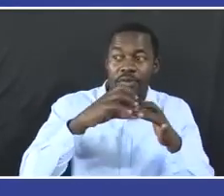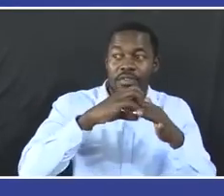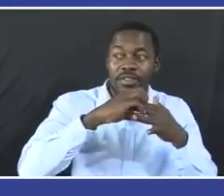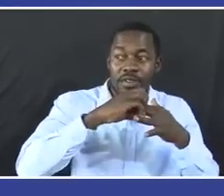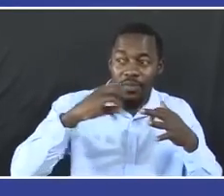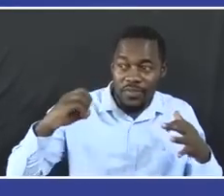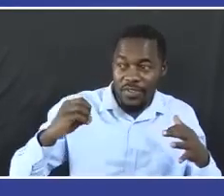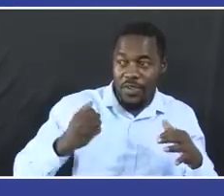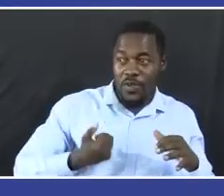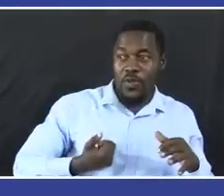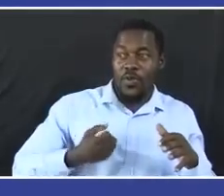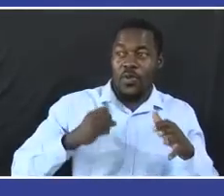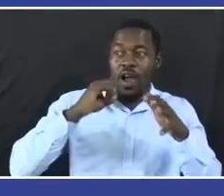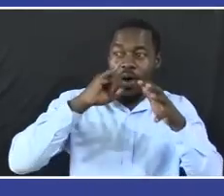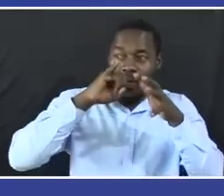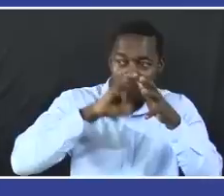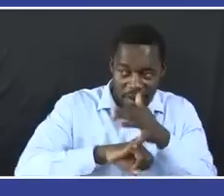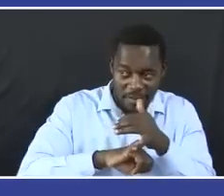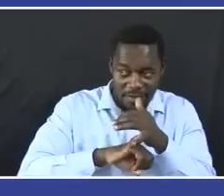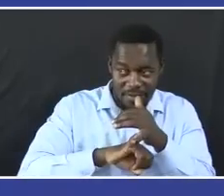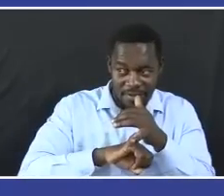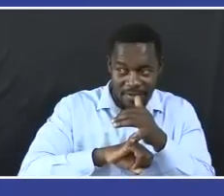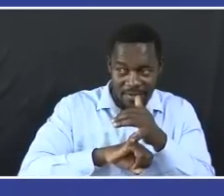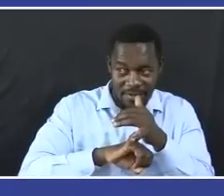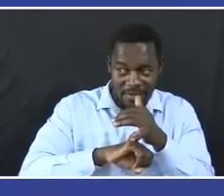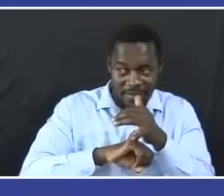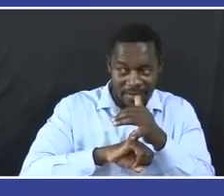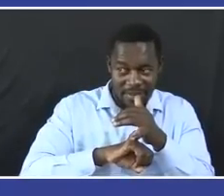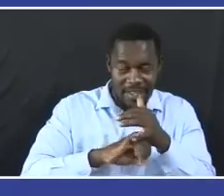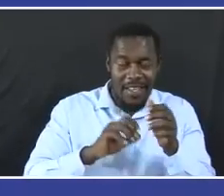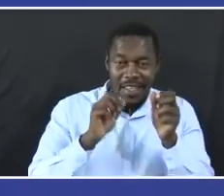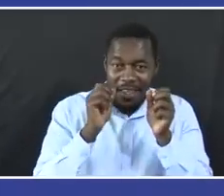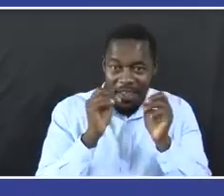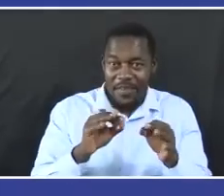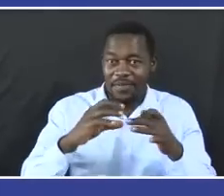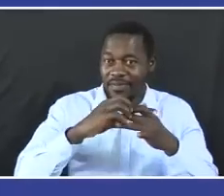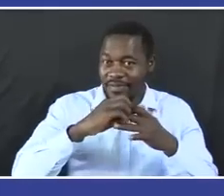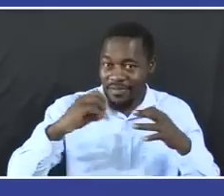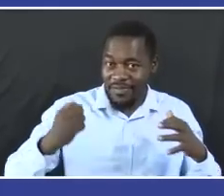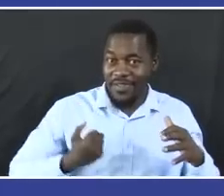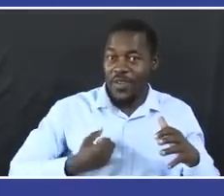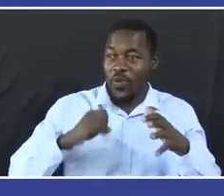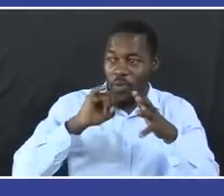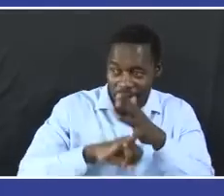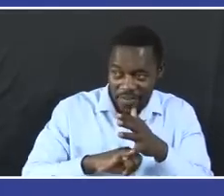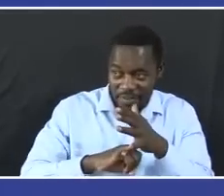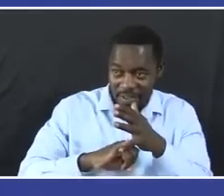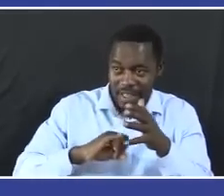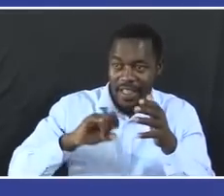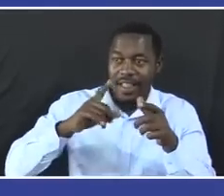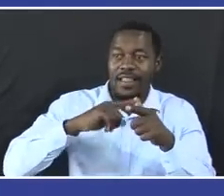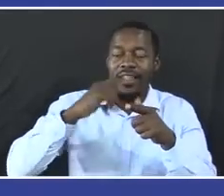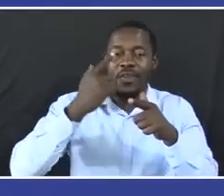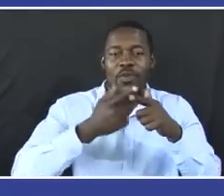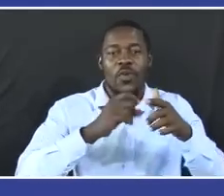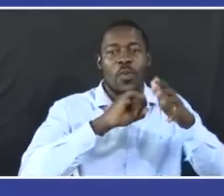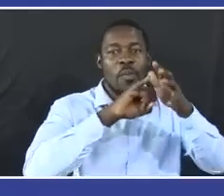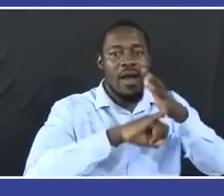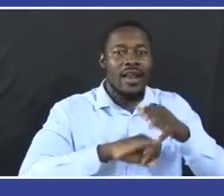except for sexual immorality and marries another commits what?